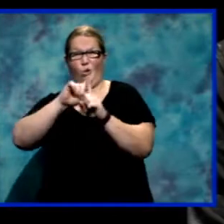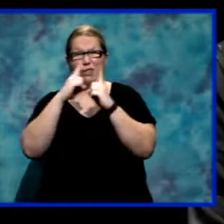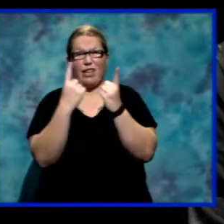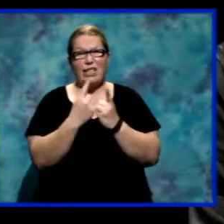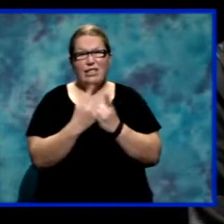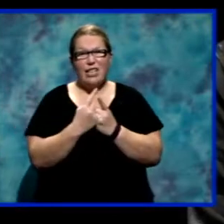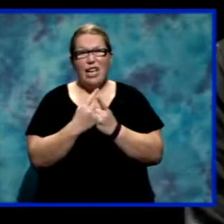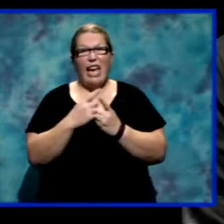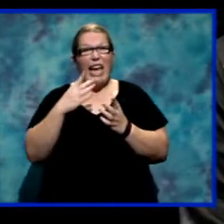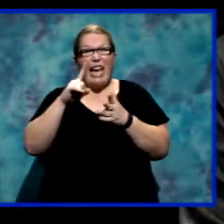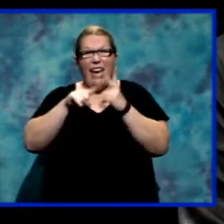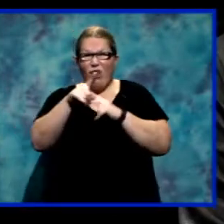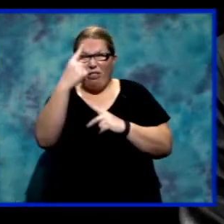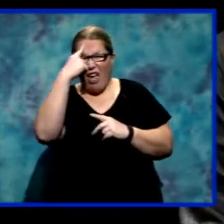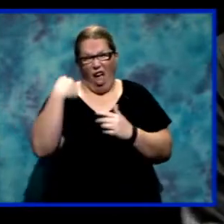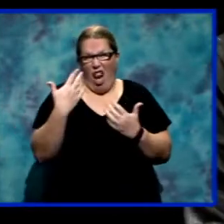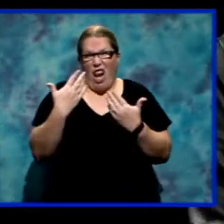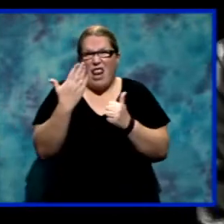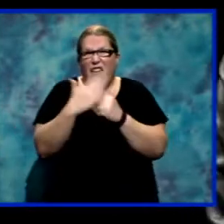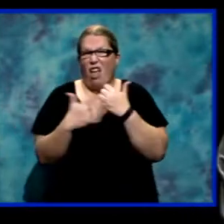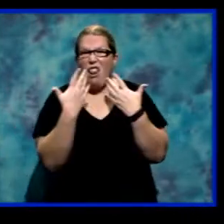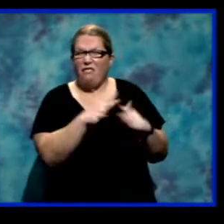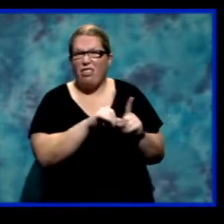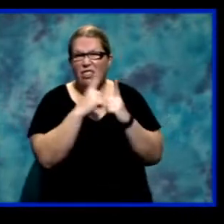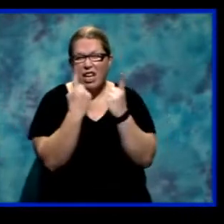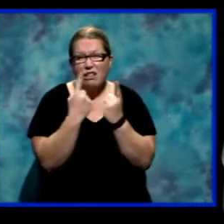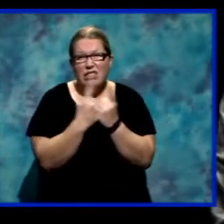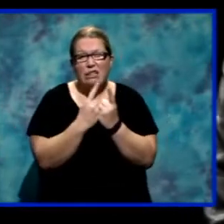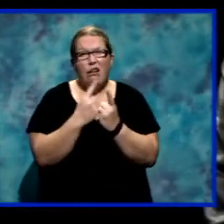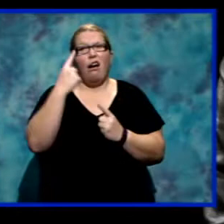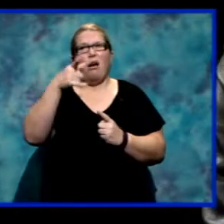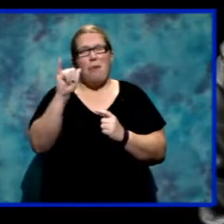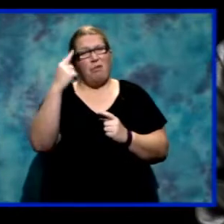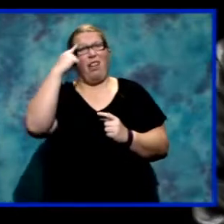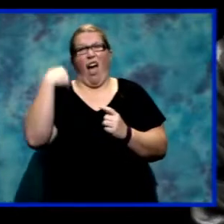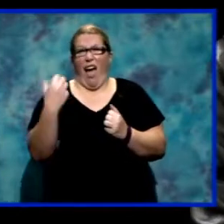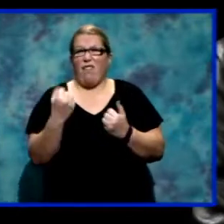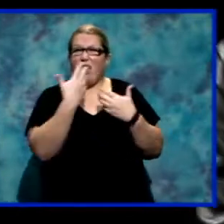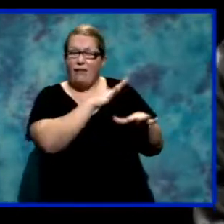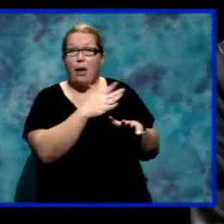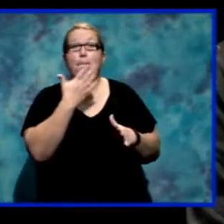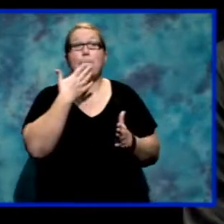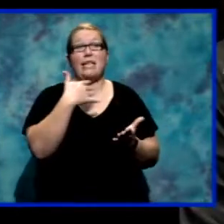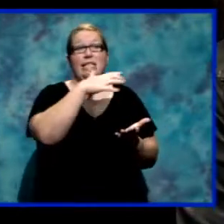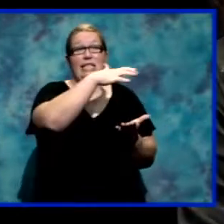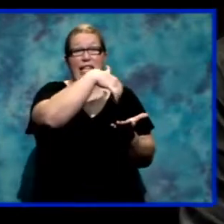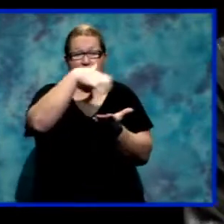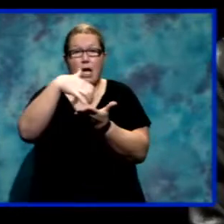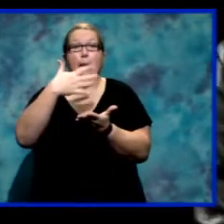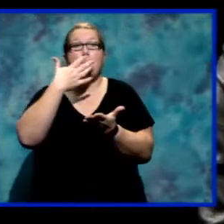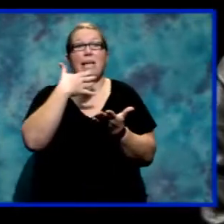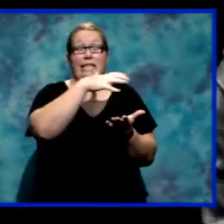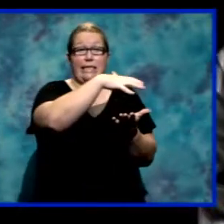you never left anything behind, you might be surprised. There's something that belongs to you there. And once you collect it, please take it with you,